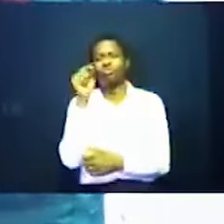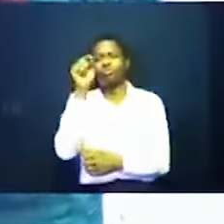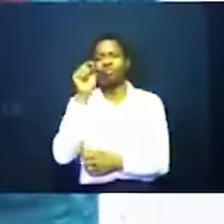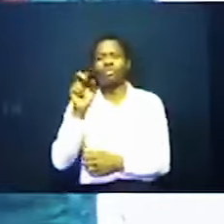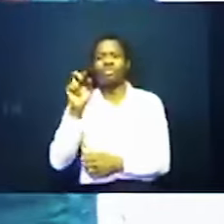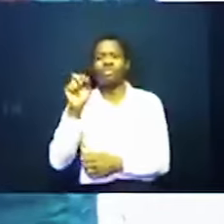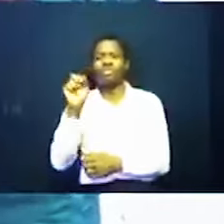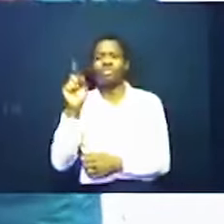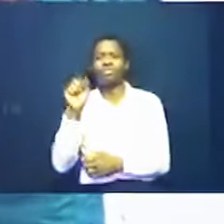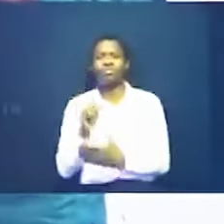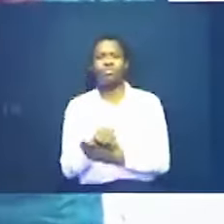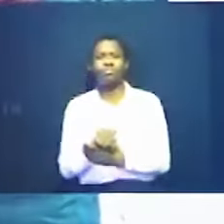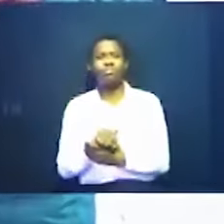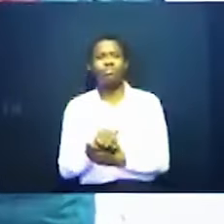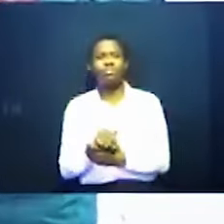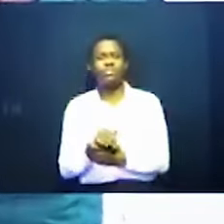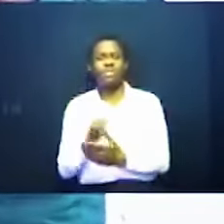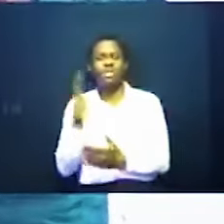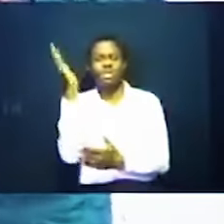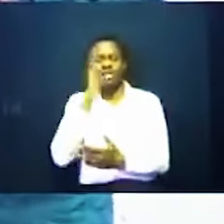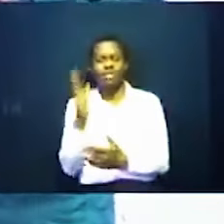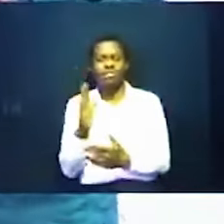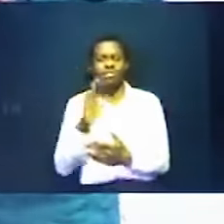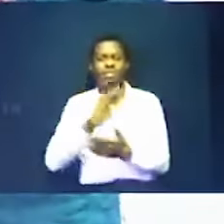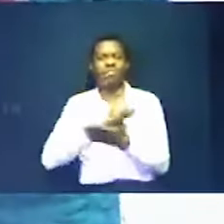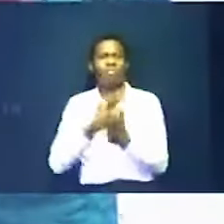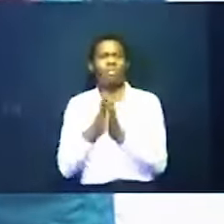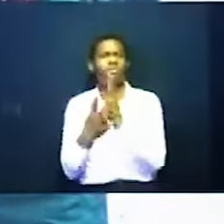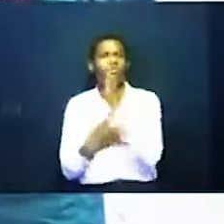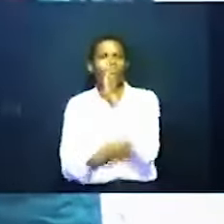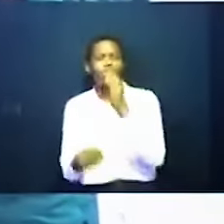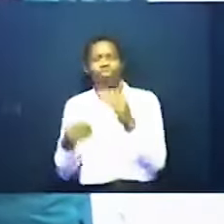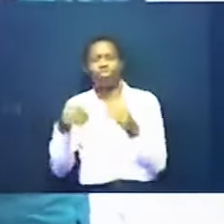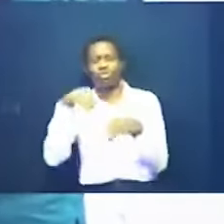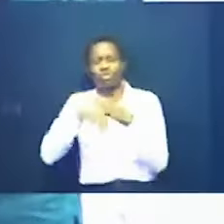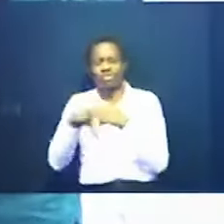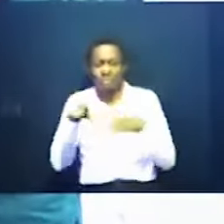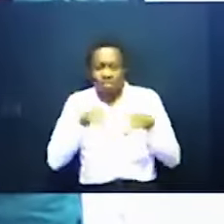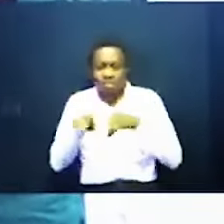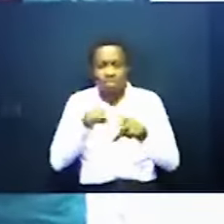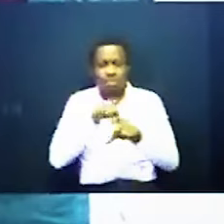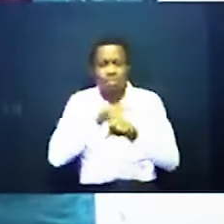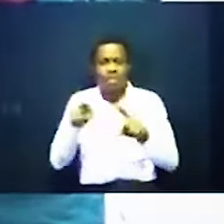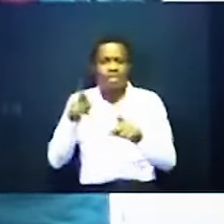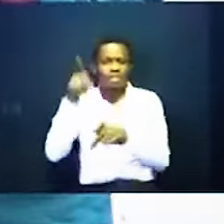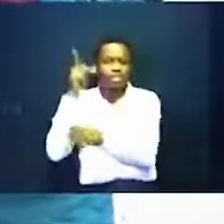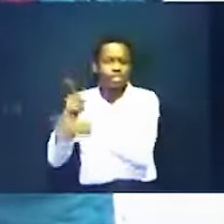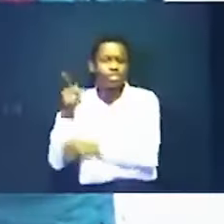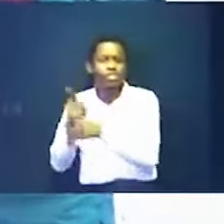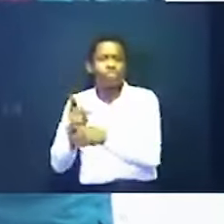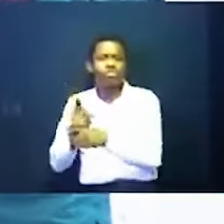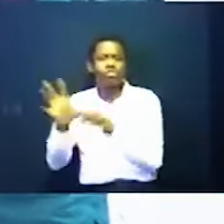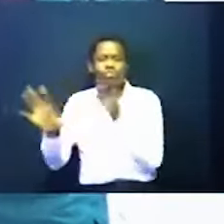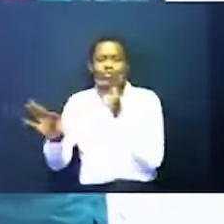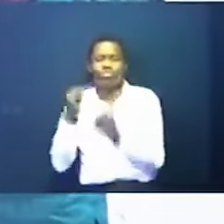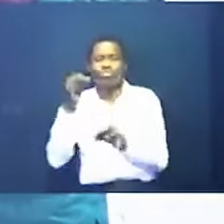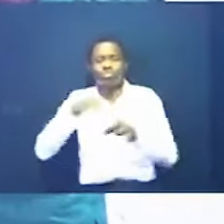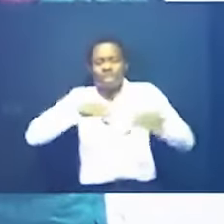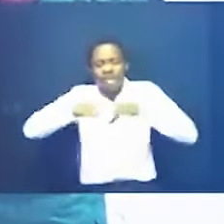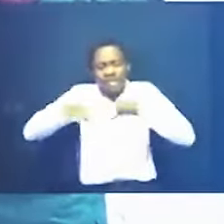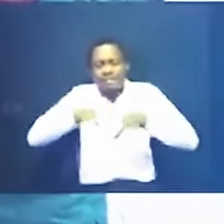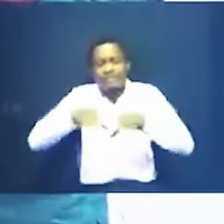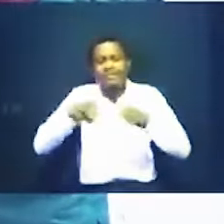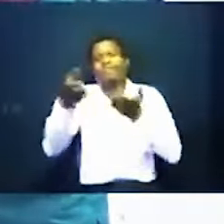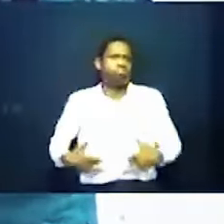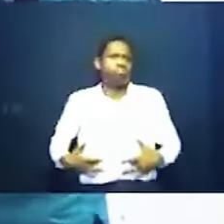Romans 12:11. Never be lacking in zeal, but keep your spiritual fervor serving the Lord.